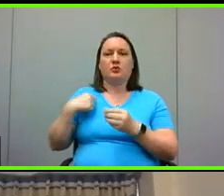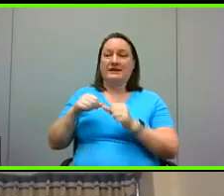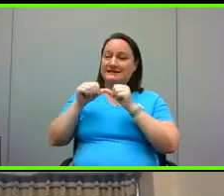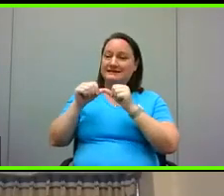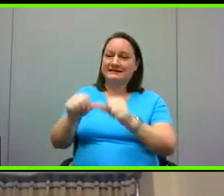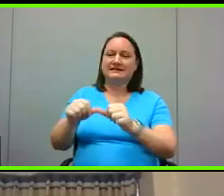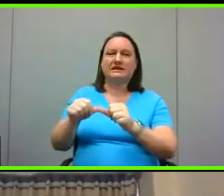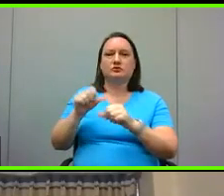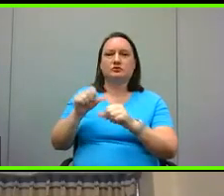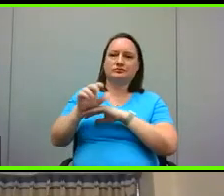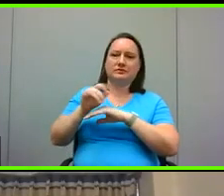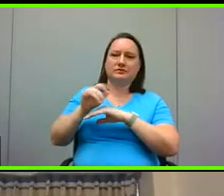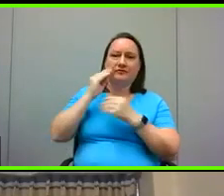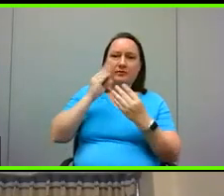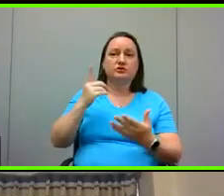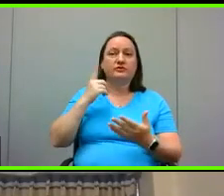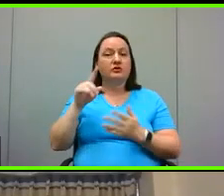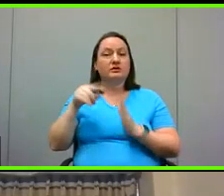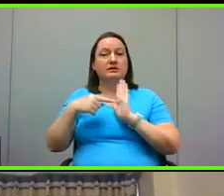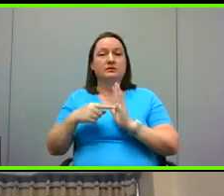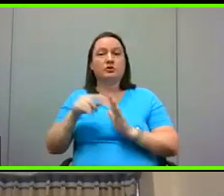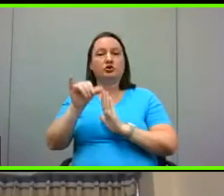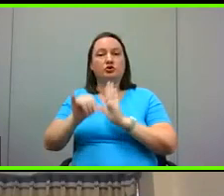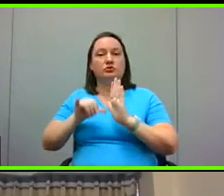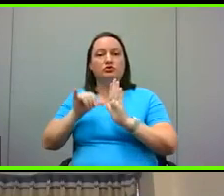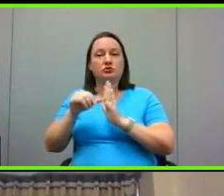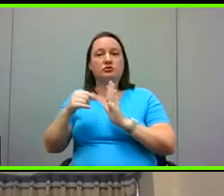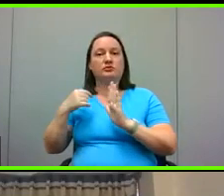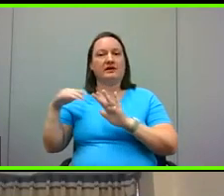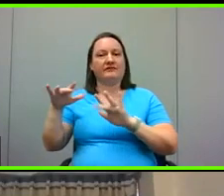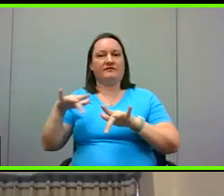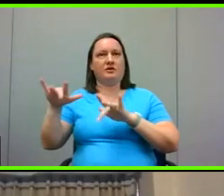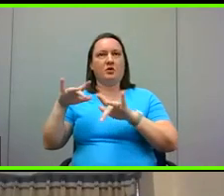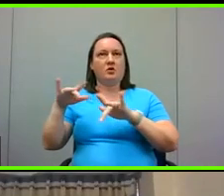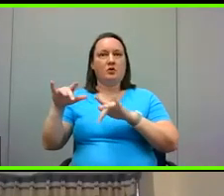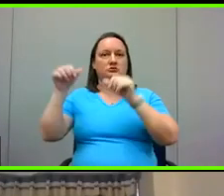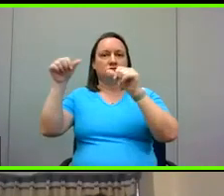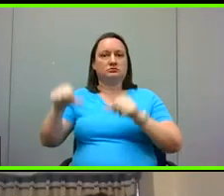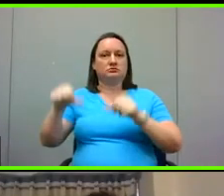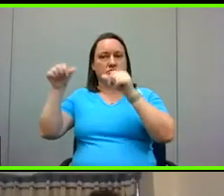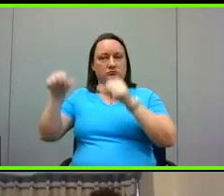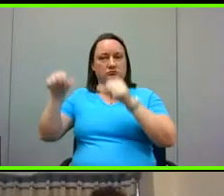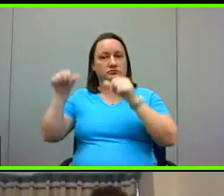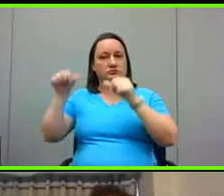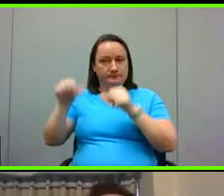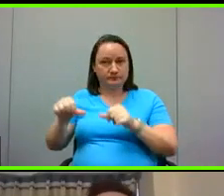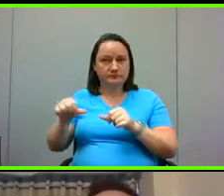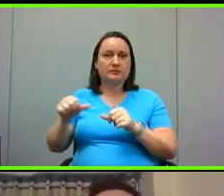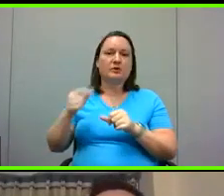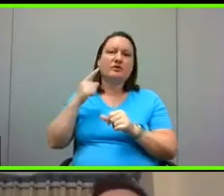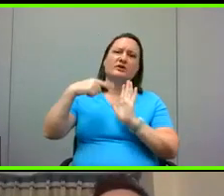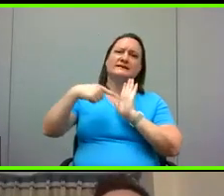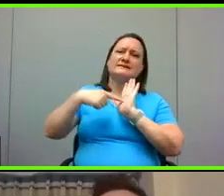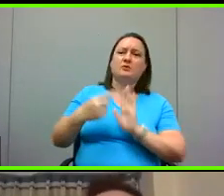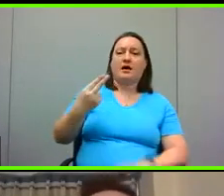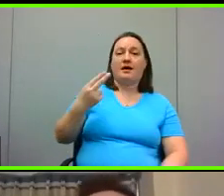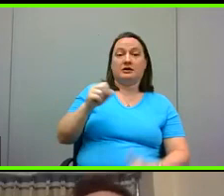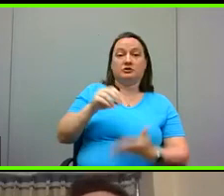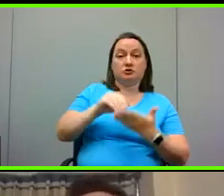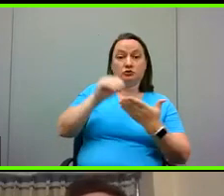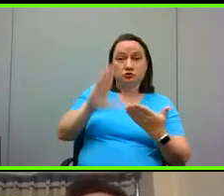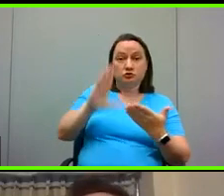our pre-employment transition students that were in high school and still providing services for them getting ready to come to VR. All